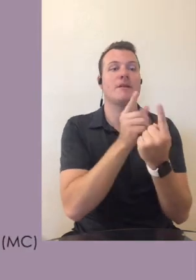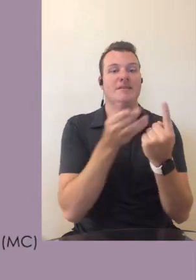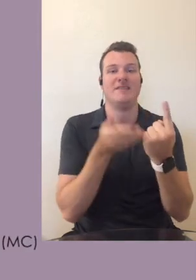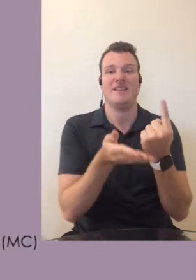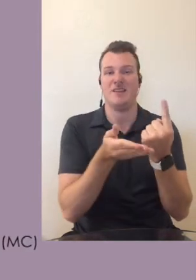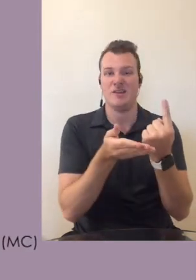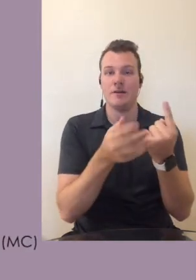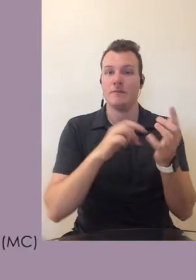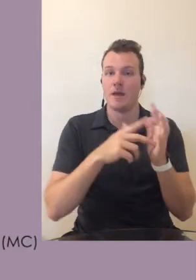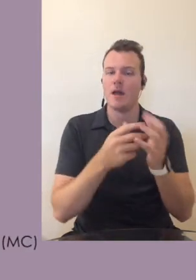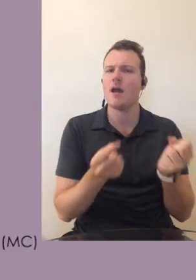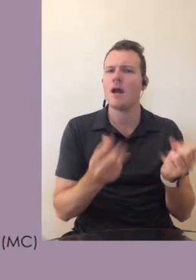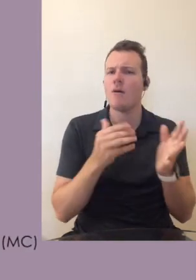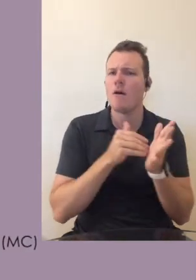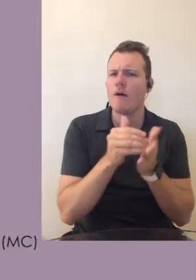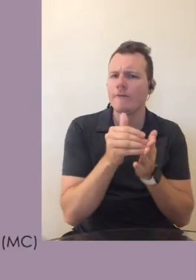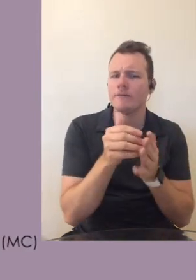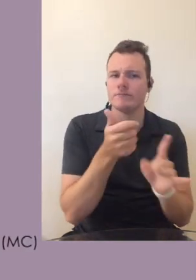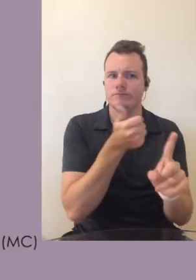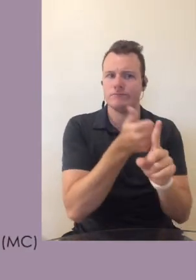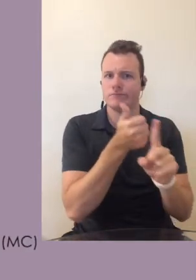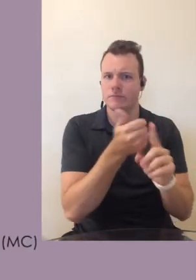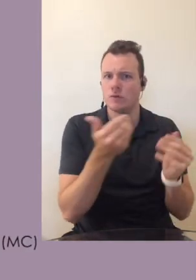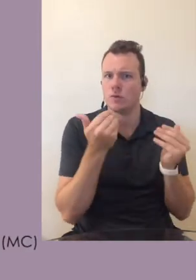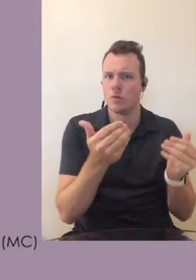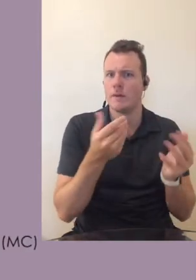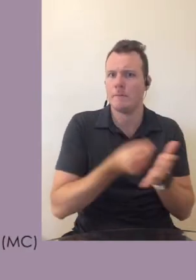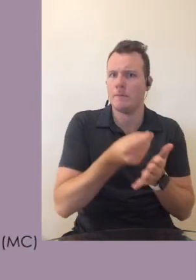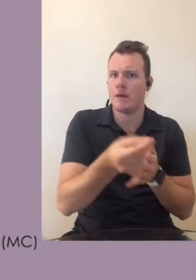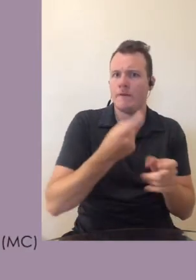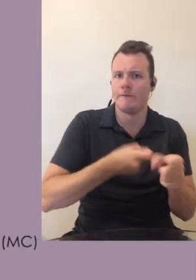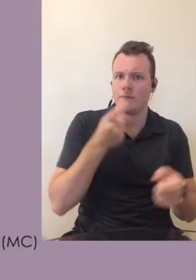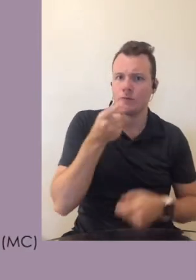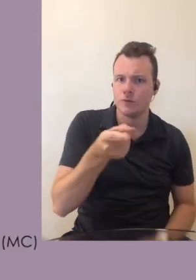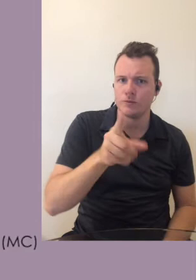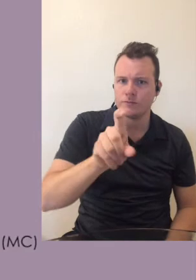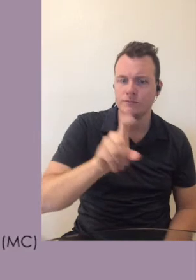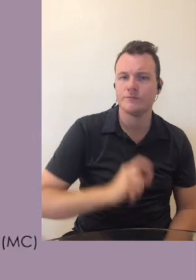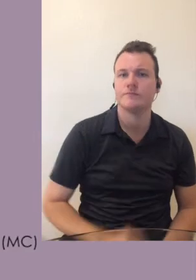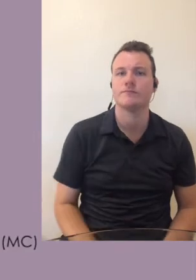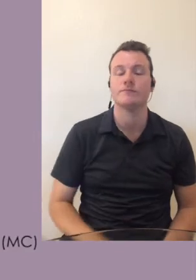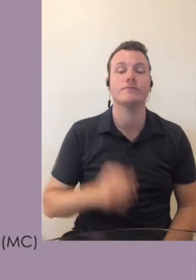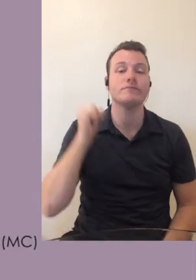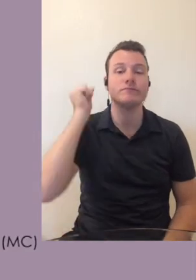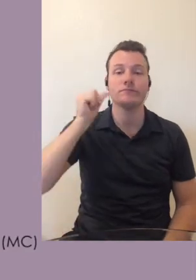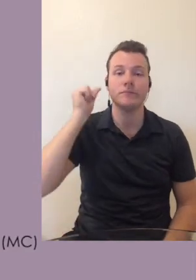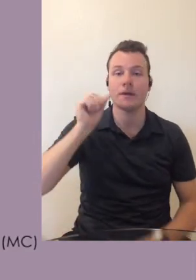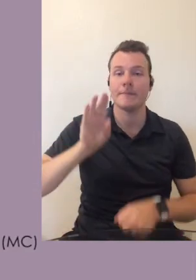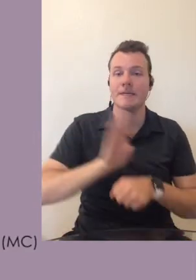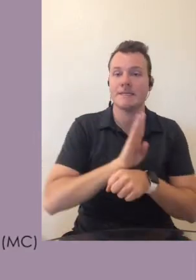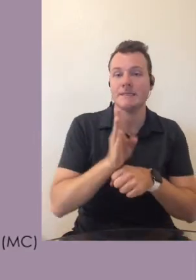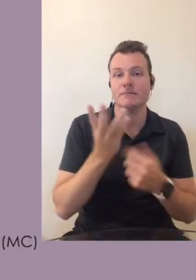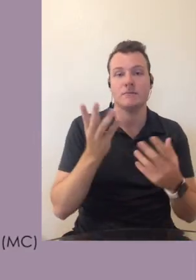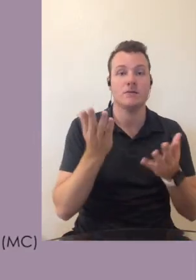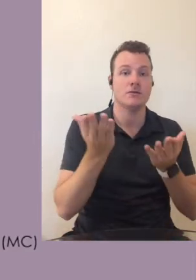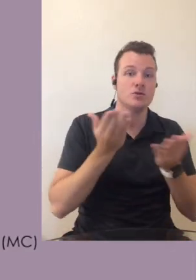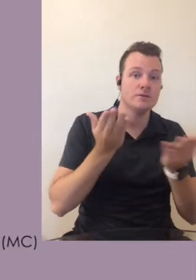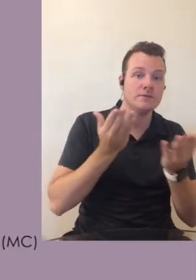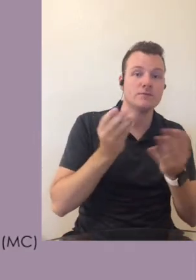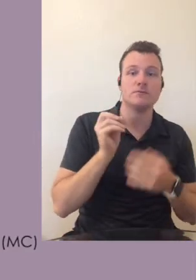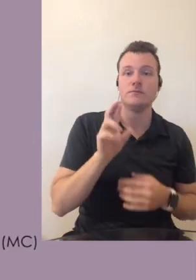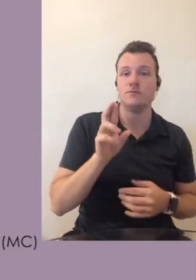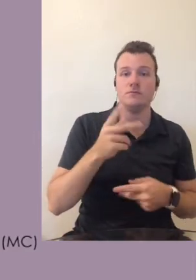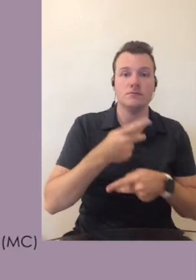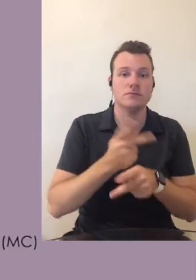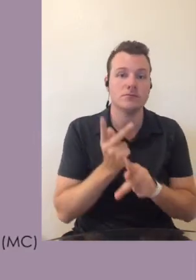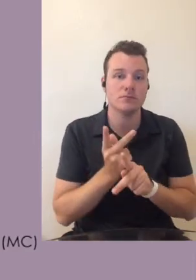the question is how often do they purchase from you, okay? So if you're in an audiology practice, and this could be for services,